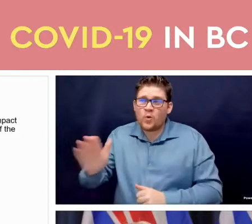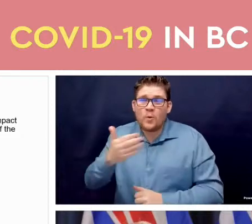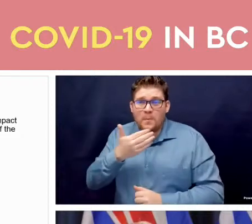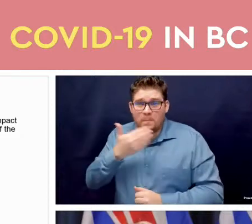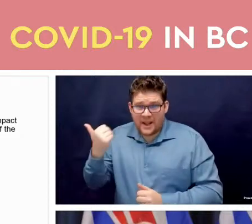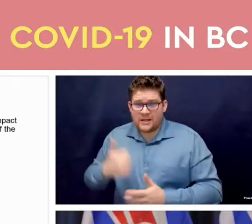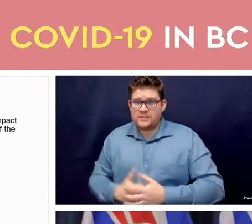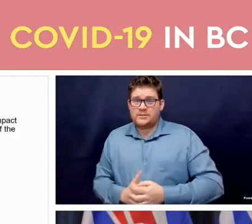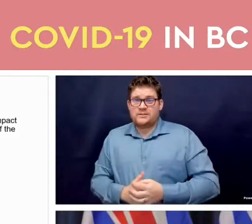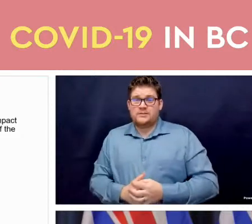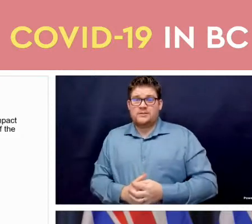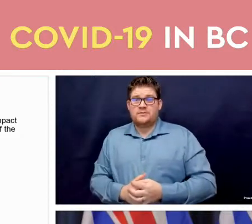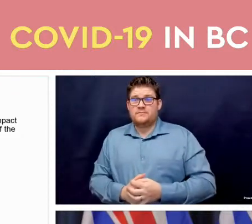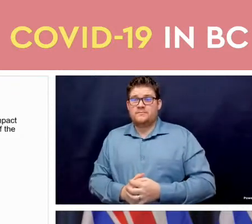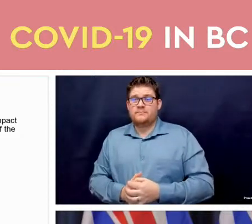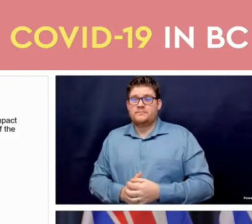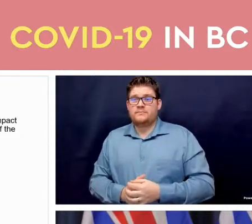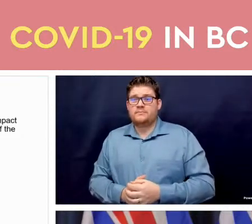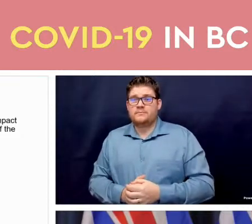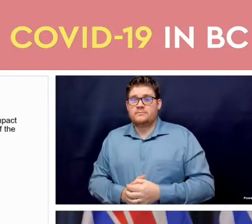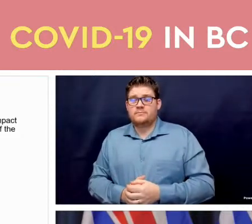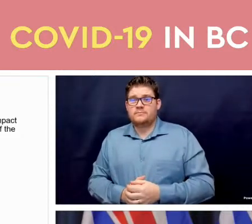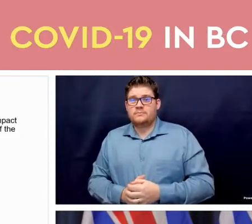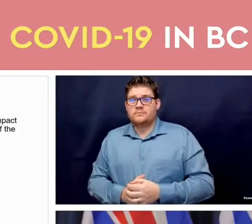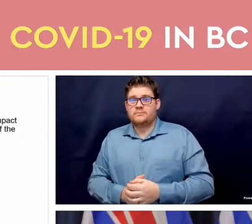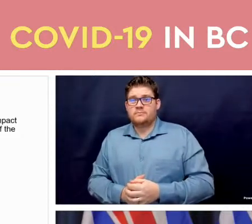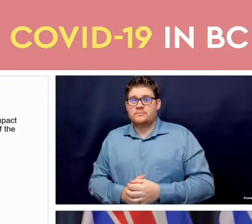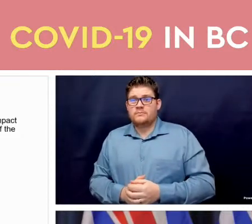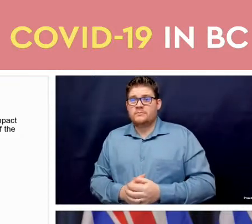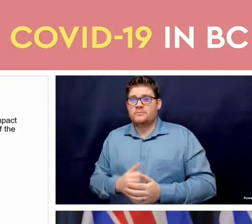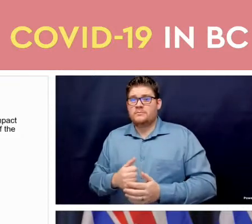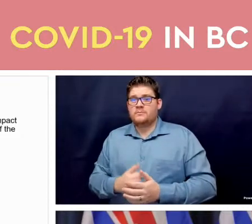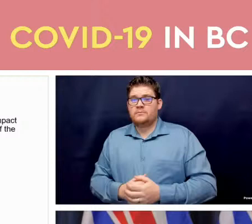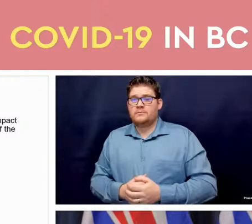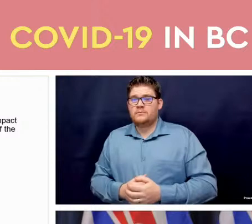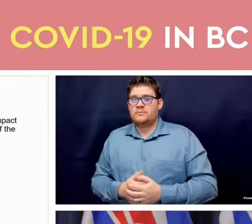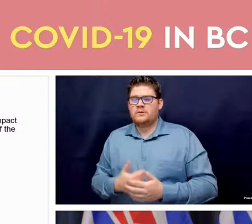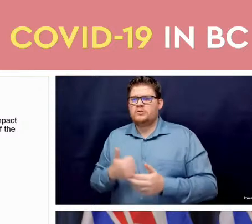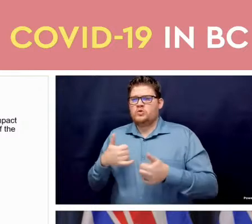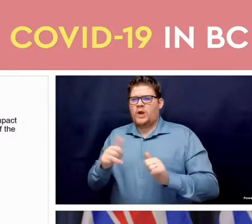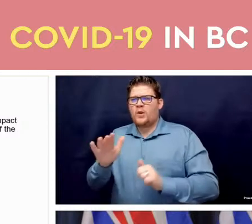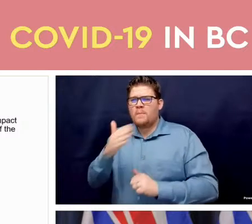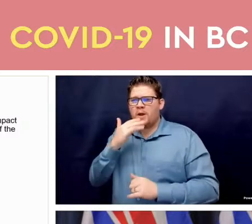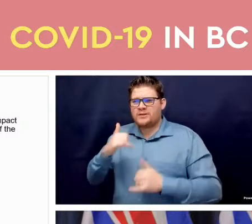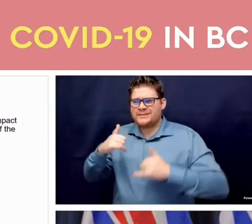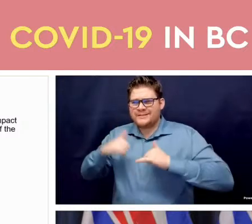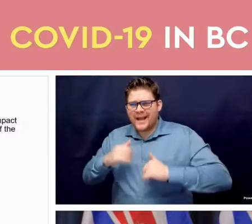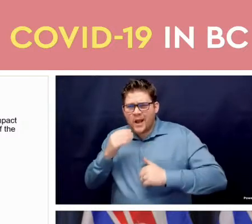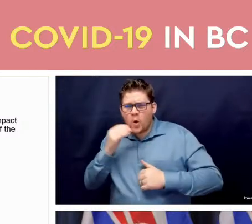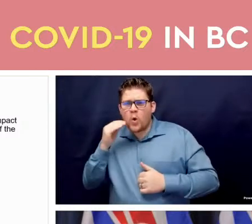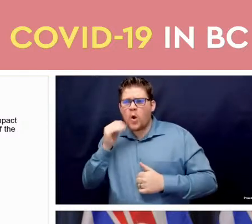to infect hospital census. So we looked at our modeling